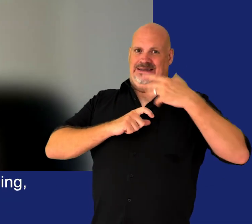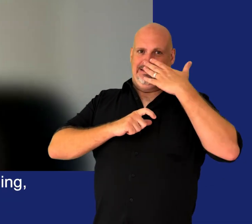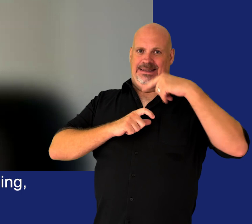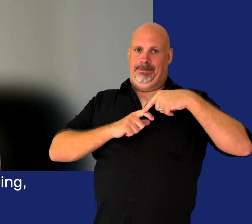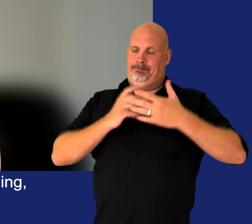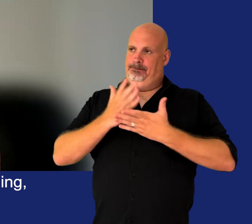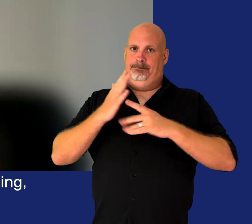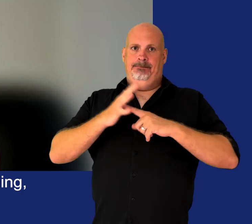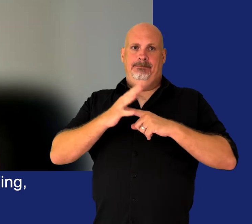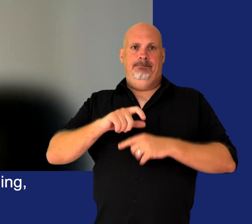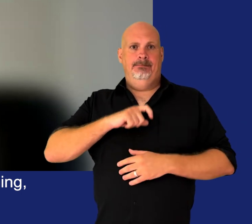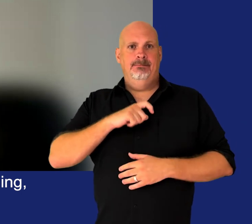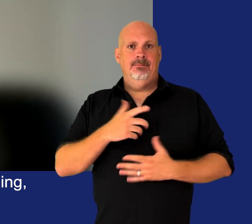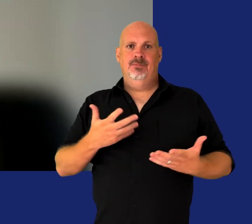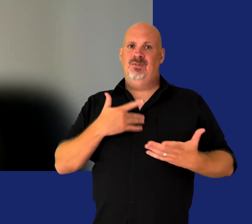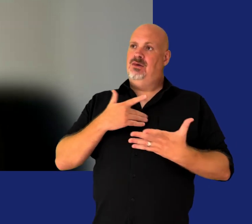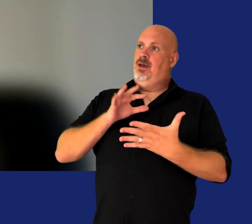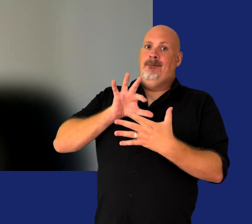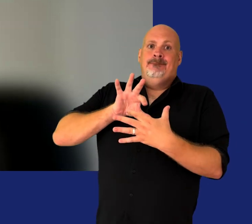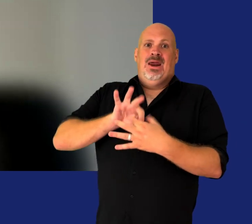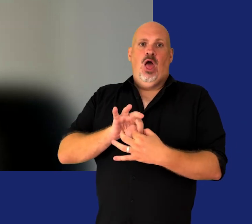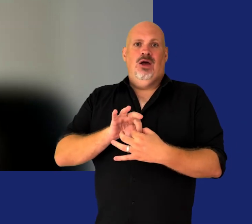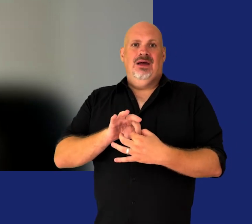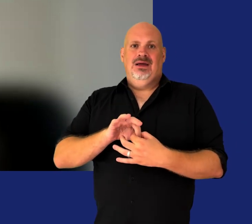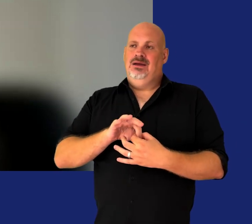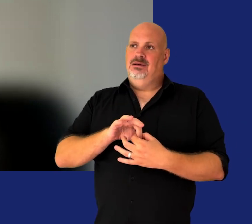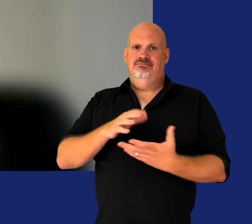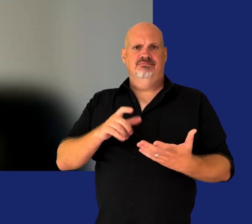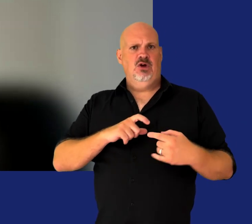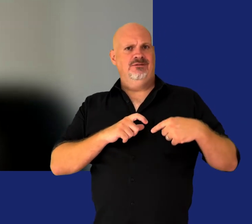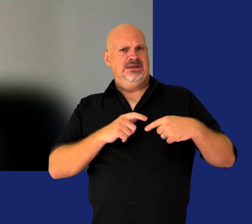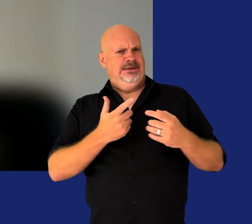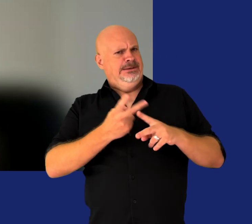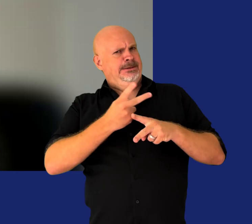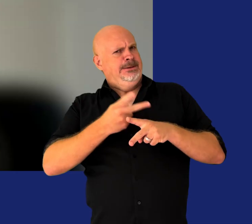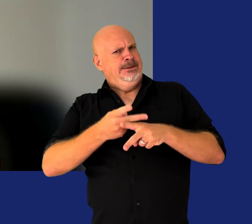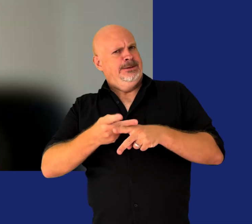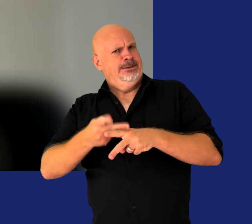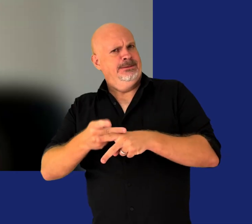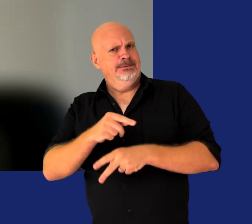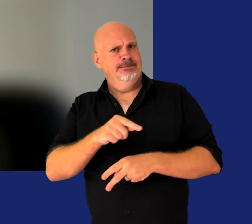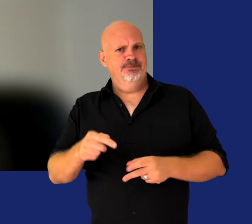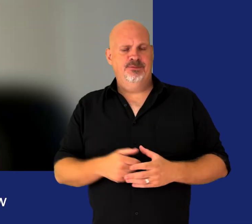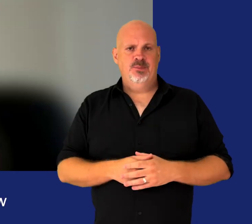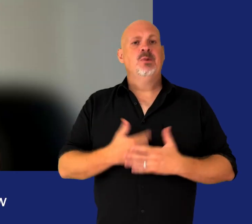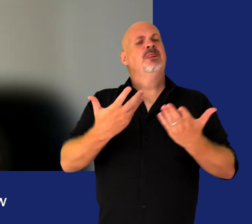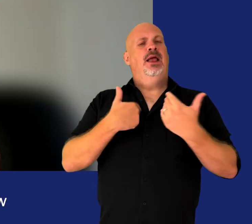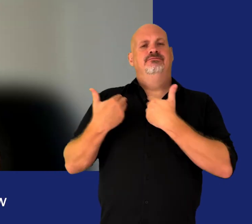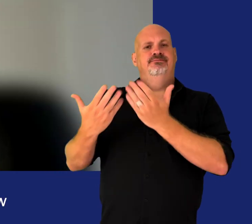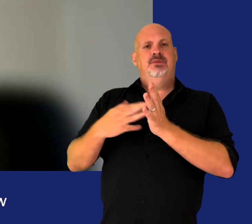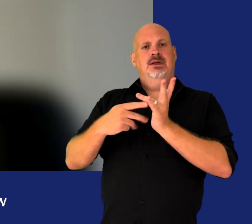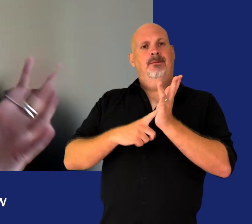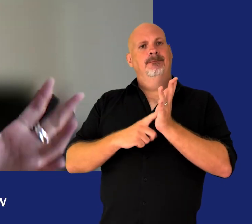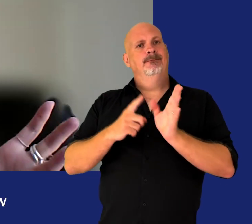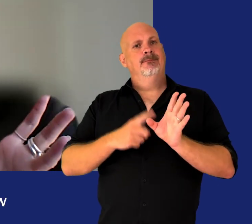big thing. And that sense of belonging comes through consistently across all themes. I'm